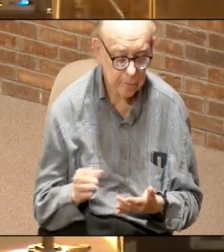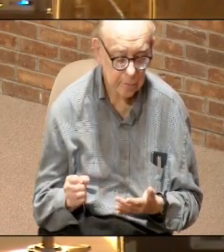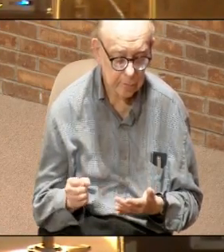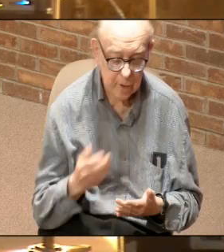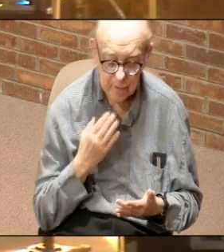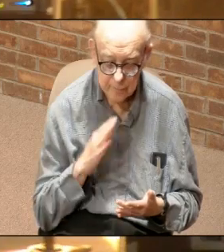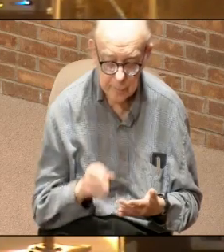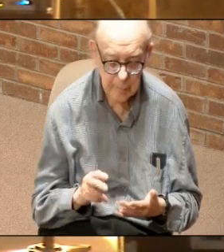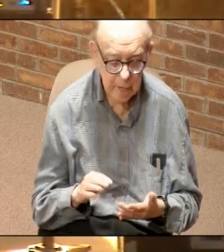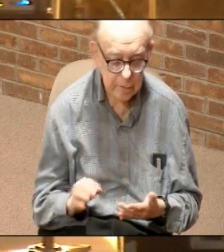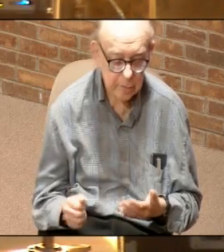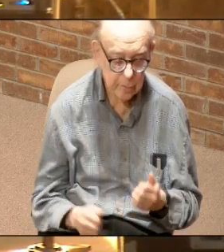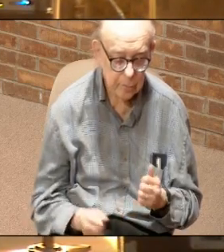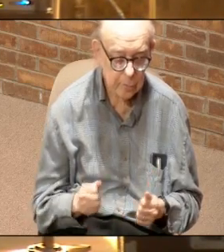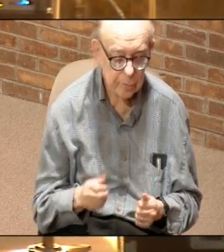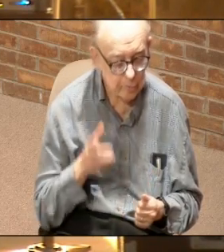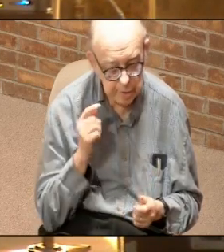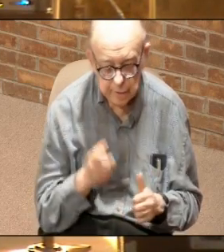hear?"